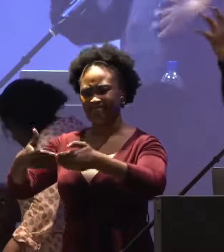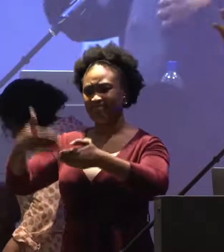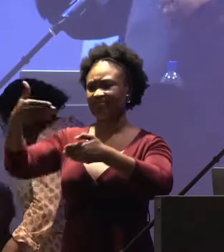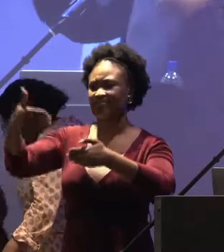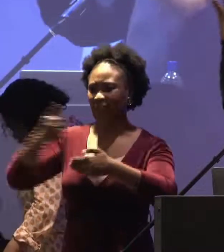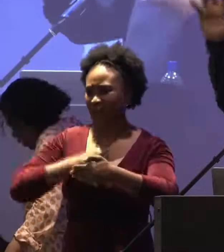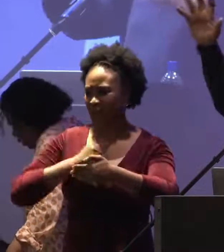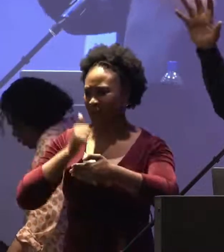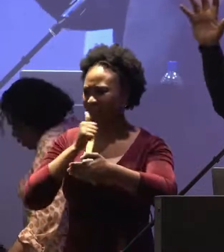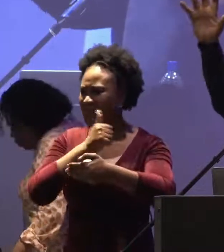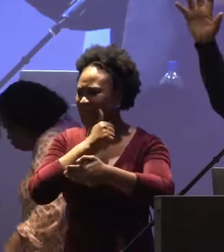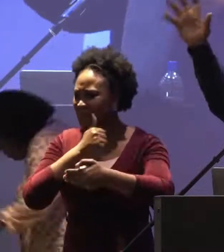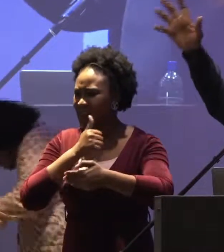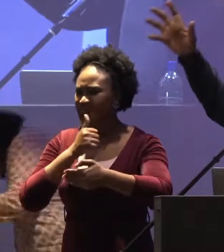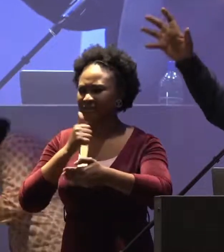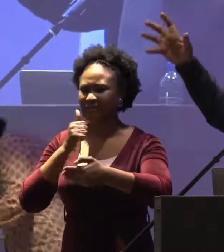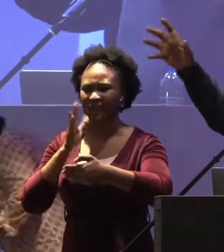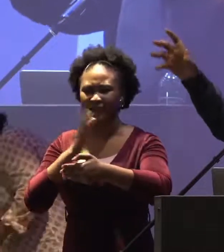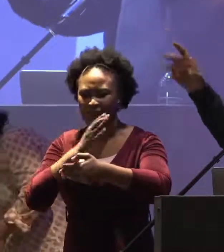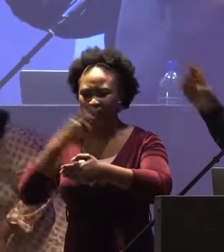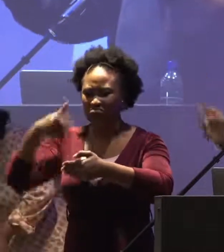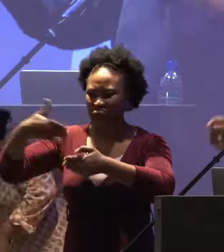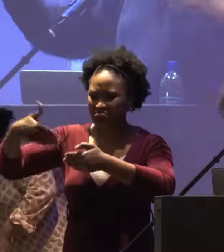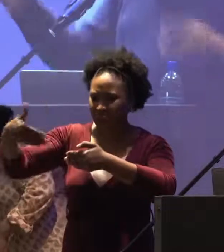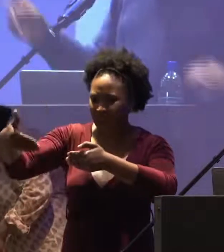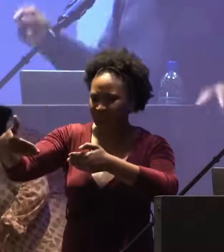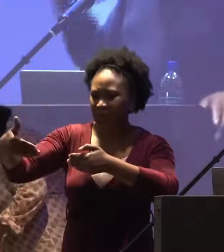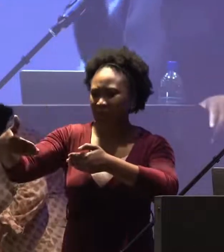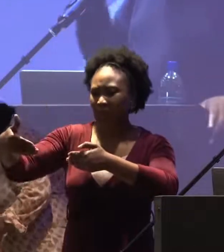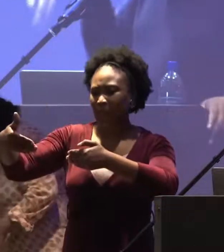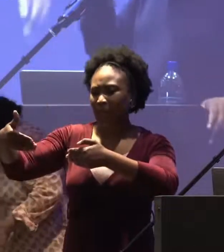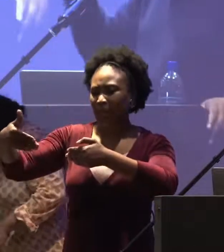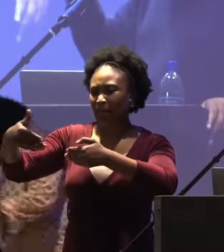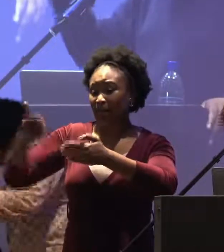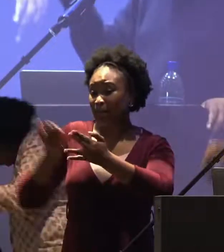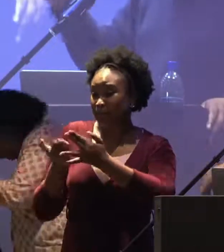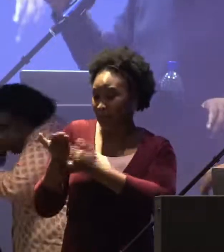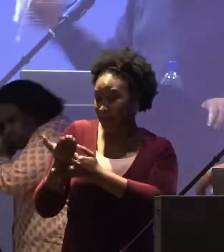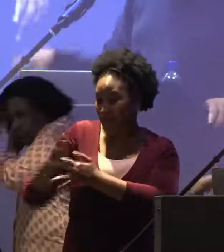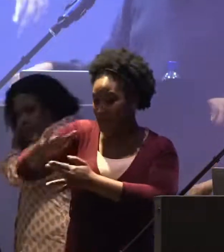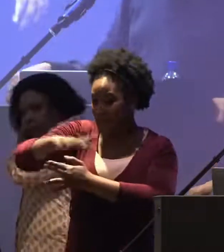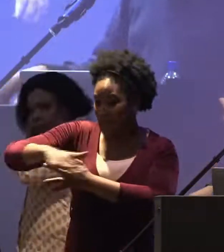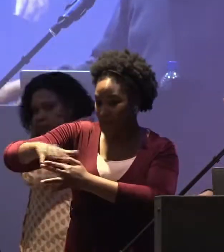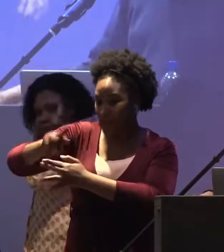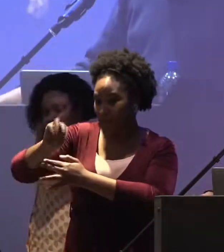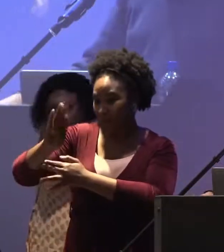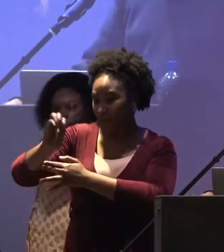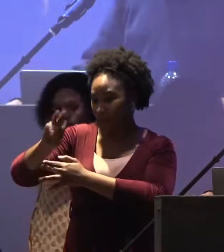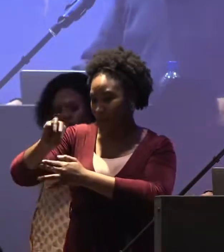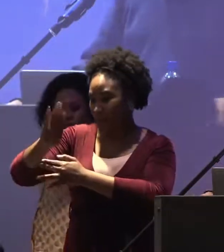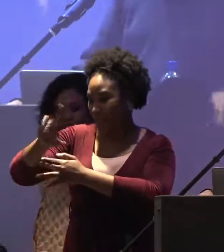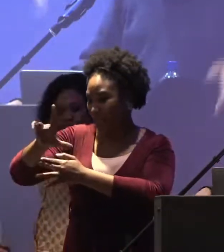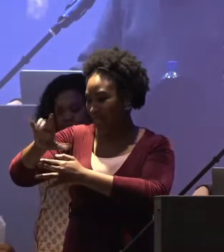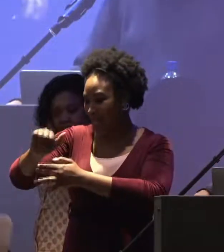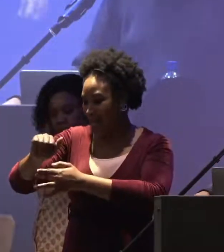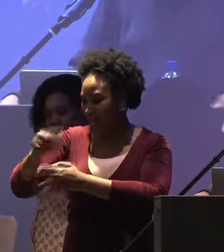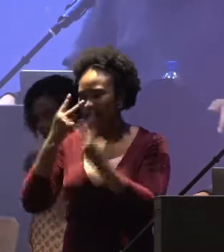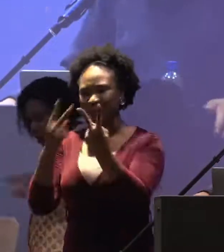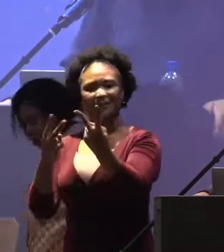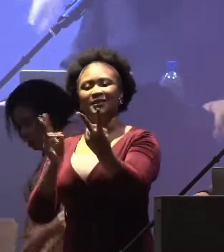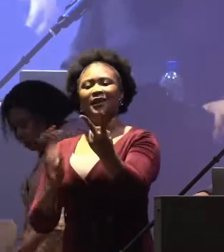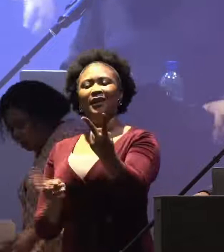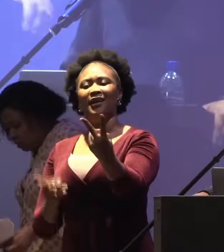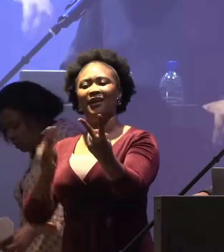Emakazeni, all those ones, you are going. When you enter Mbombela, here comes Nelspruit